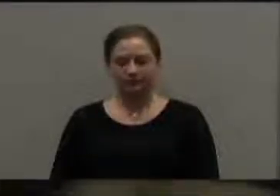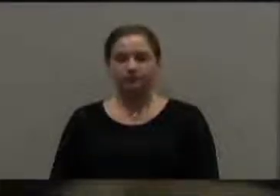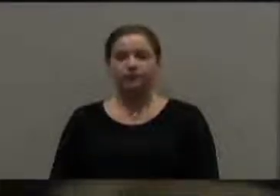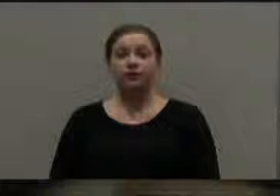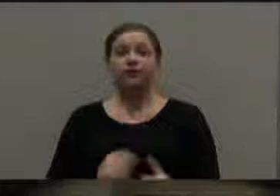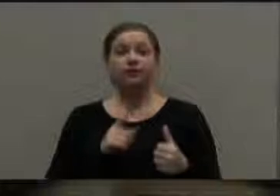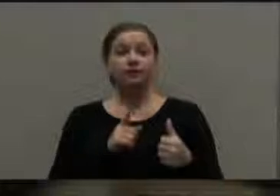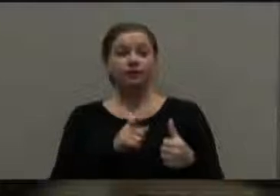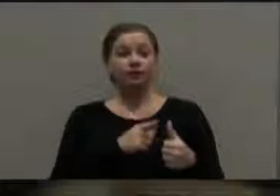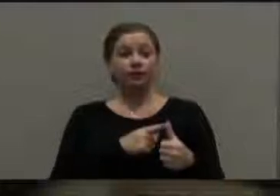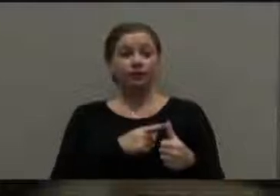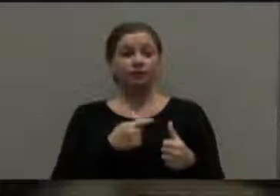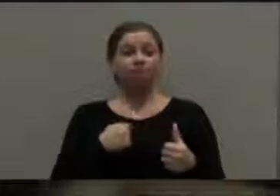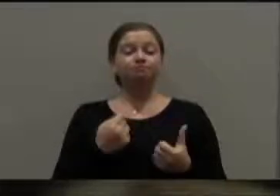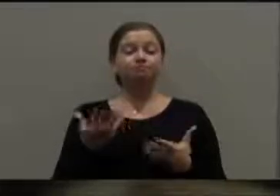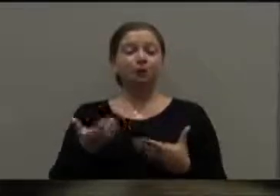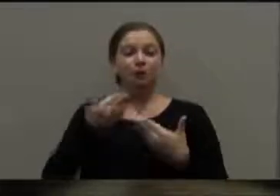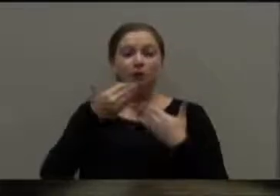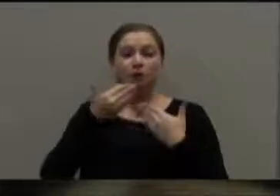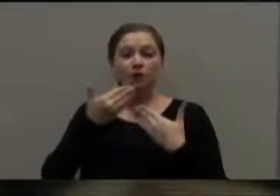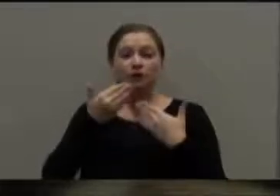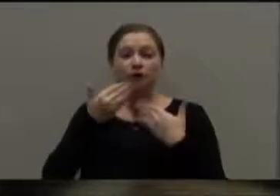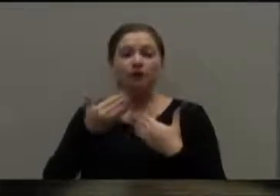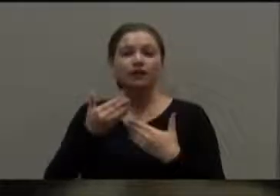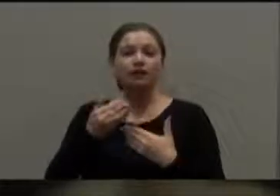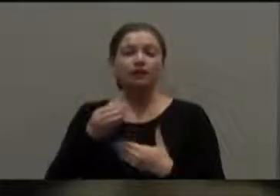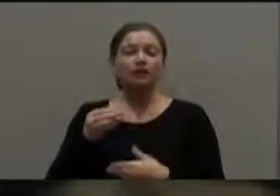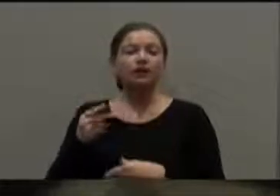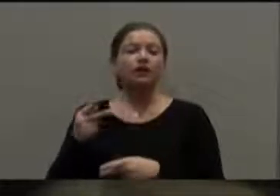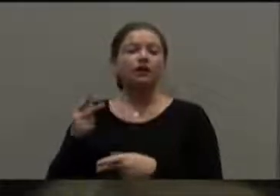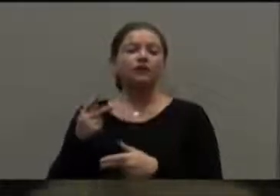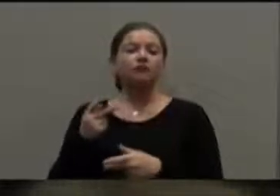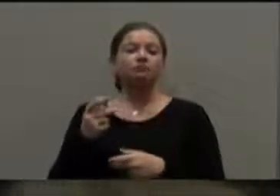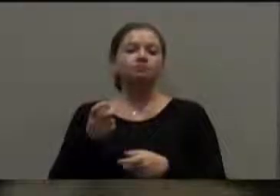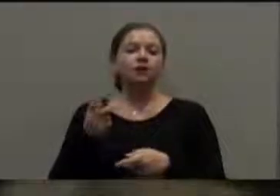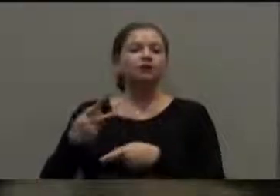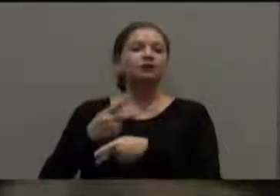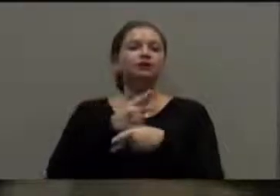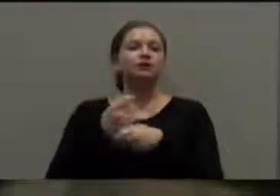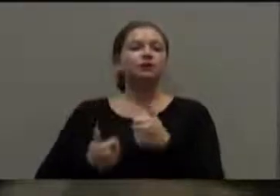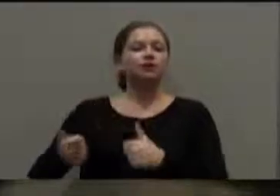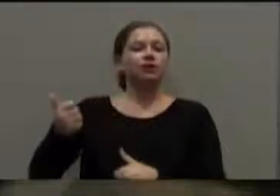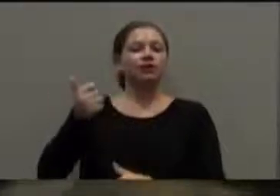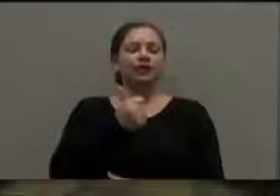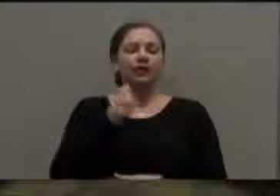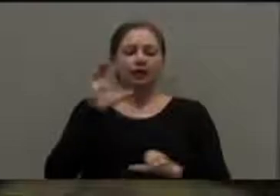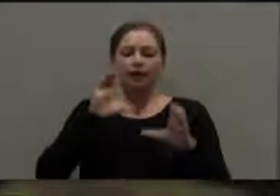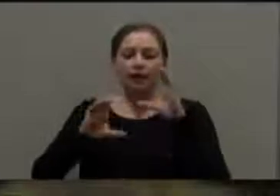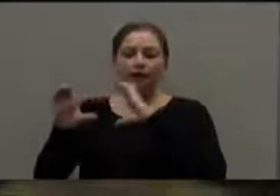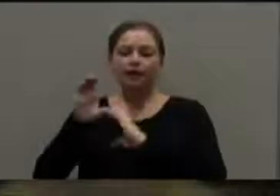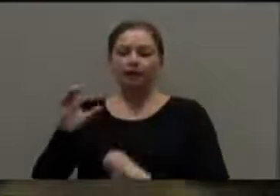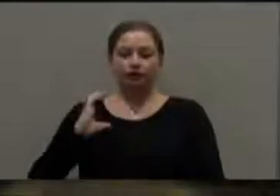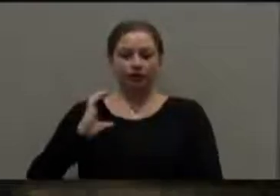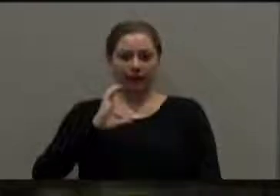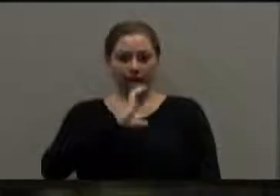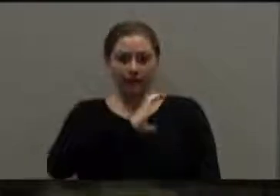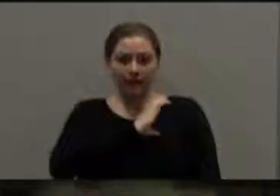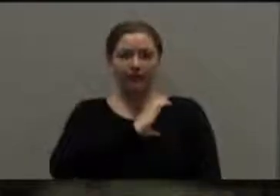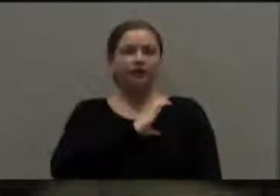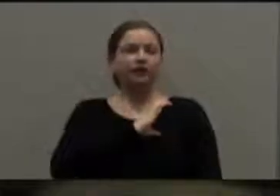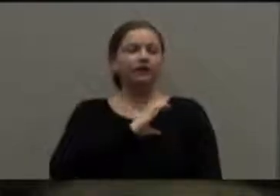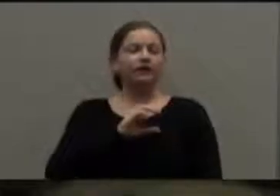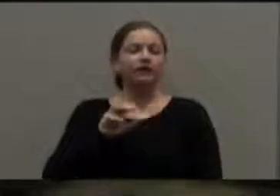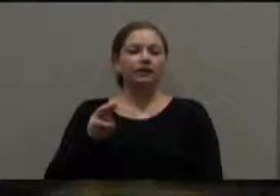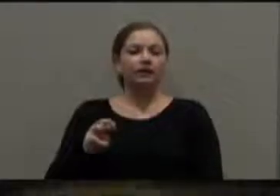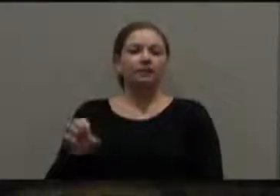So first, I just want to thank our Superintendent Search Committee, Chair Satterfield and Ms. Bounds and Ms. Henderson for